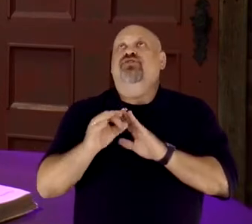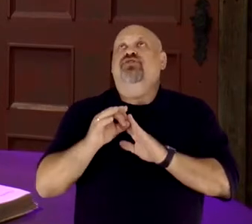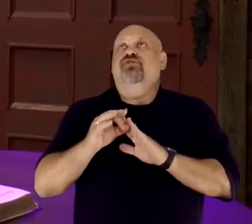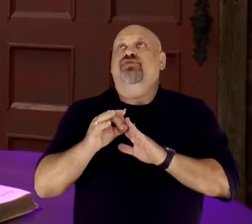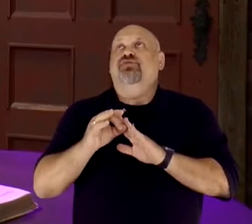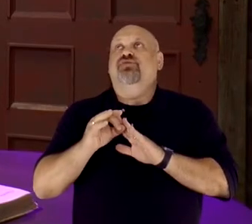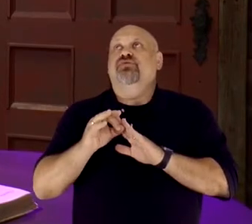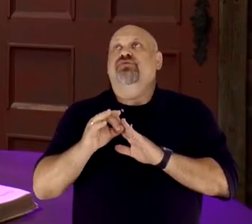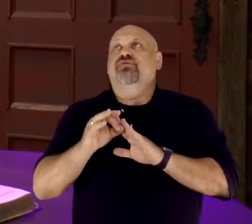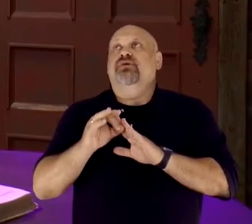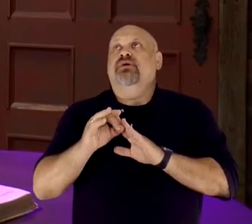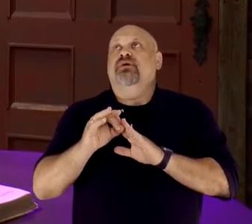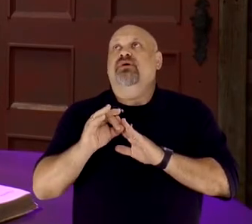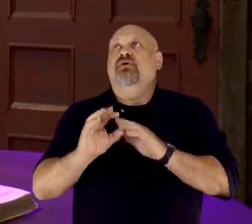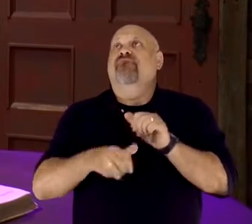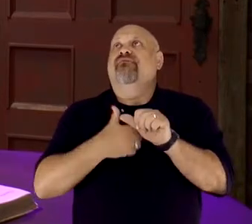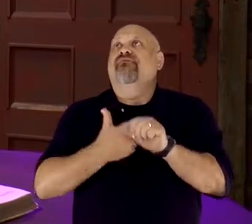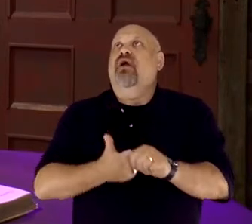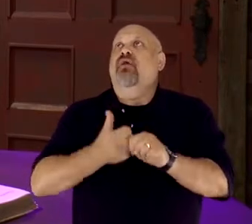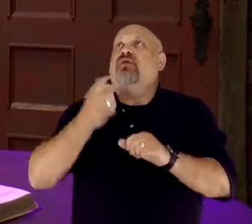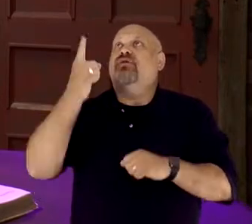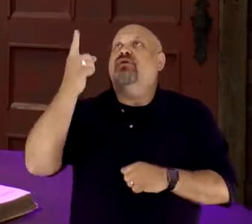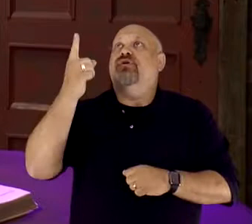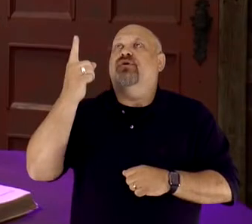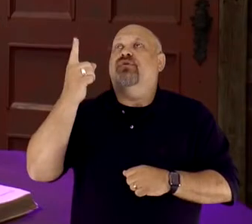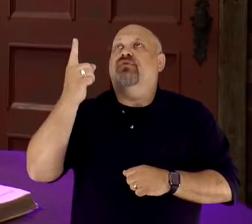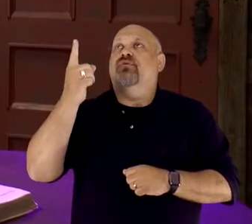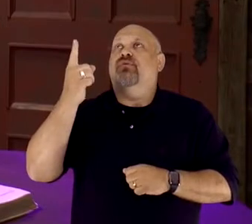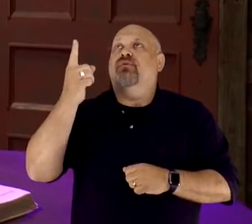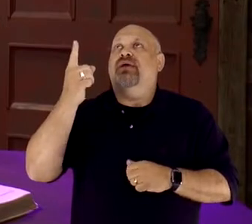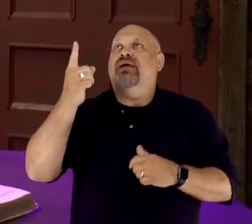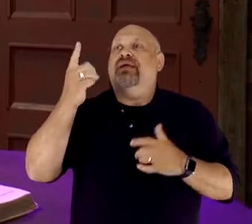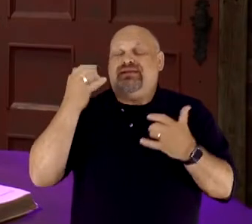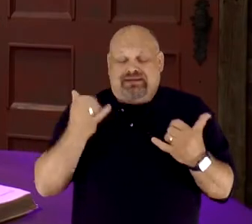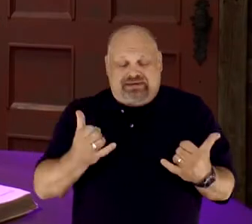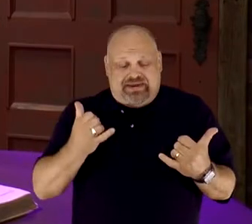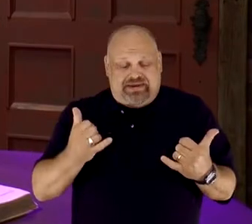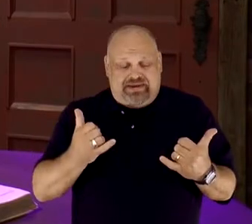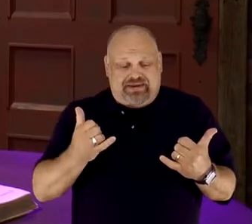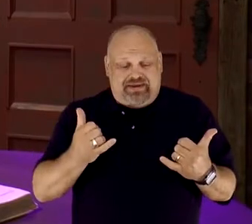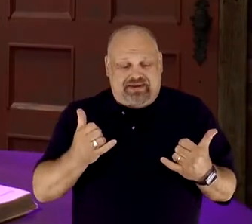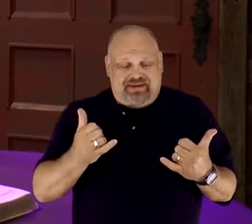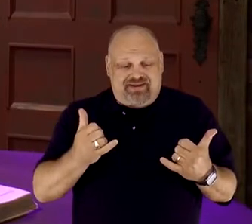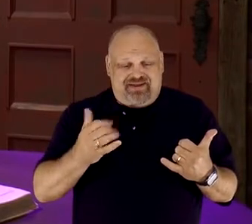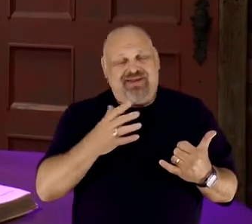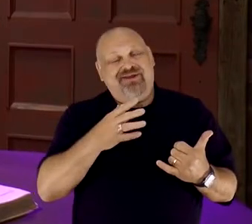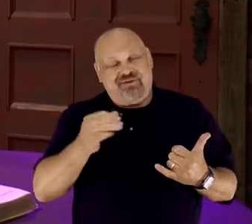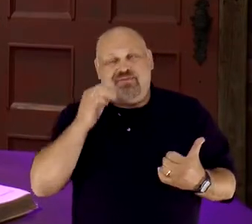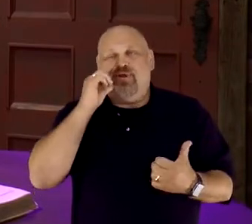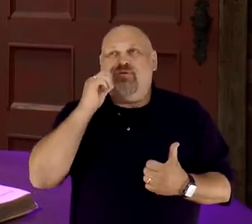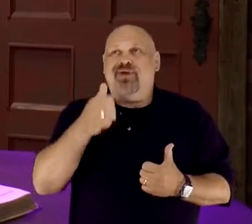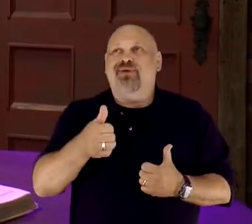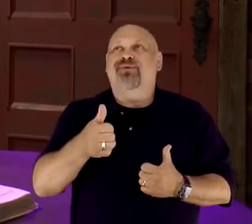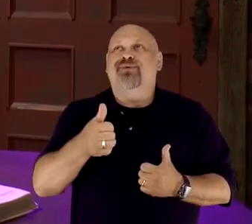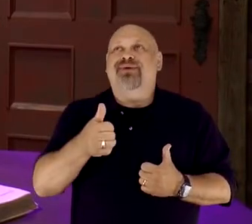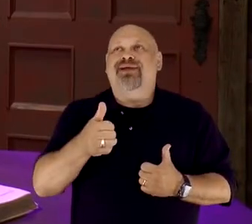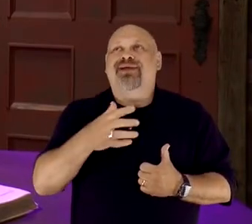choose to follow you today and